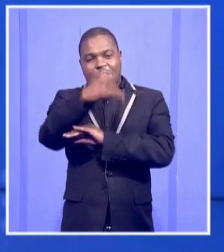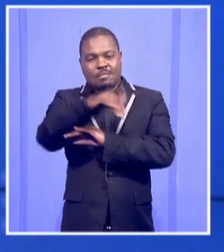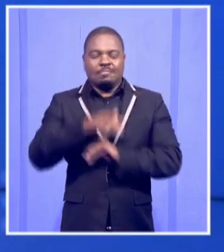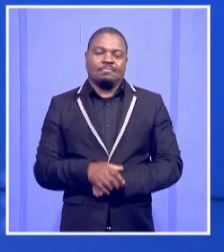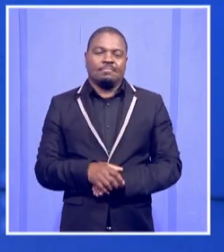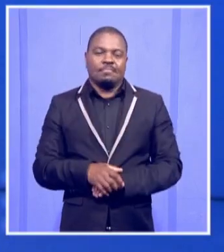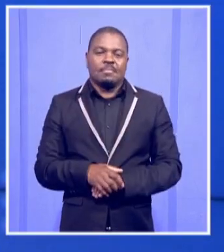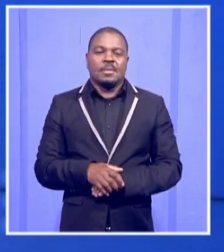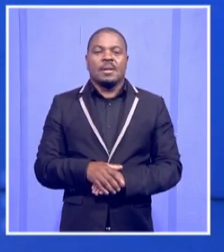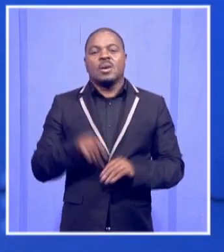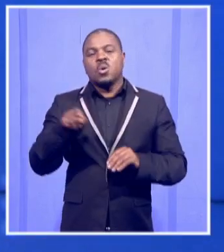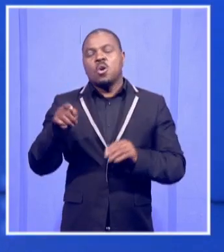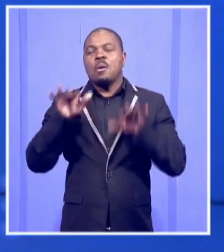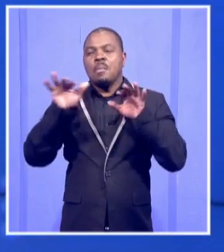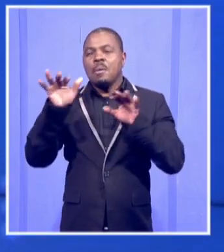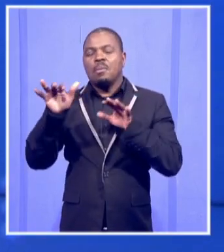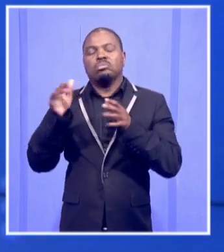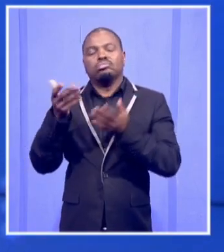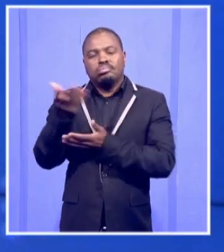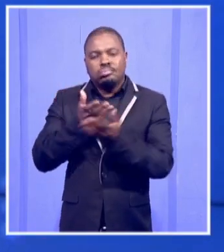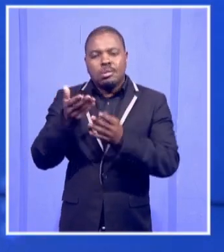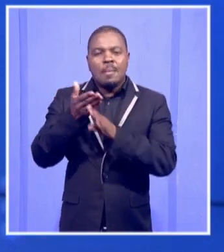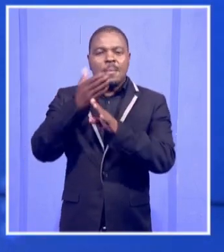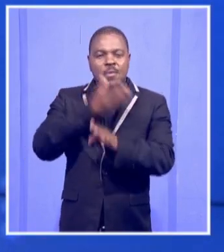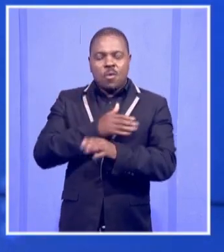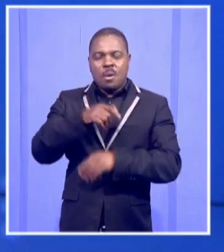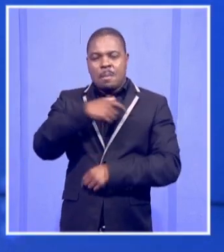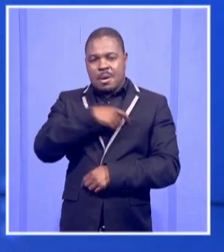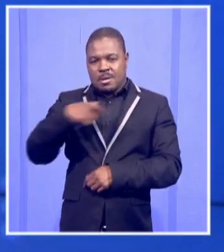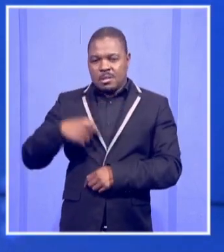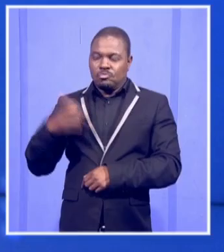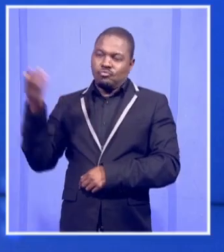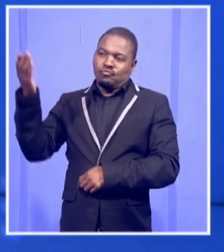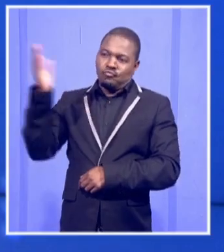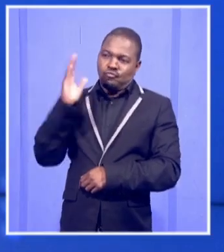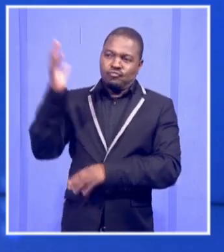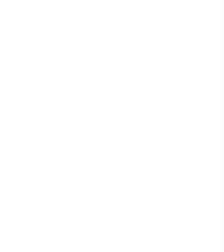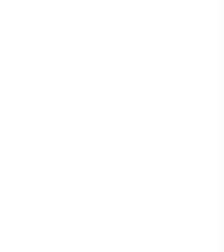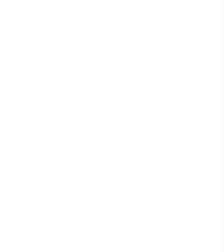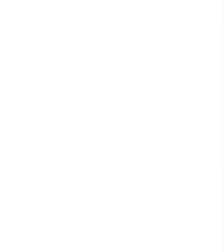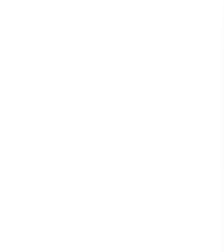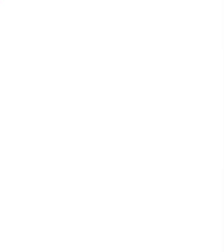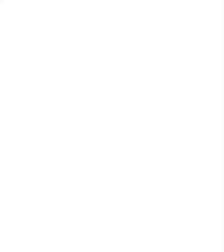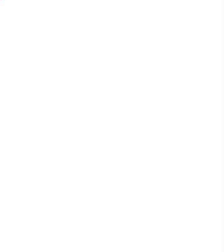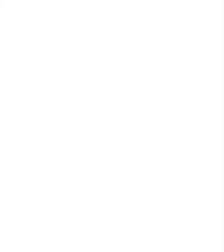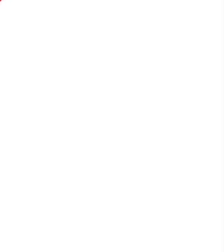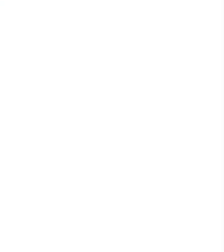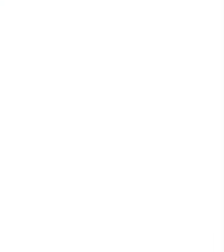conversations with the people ahead of the president's January 8th statement. We continue to watch it for you.